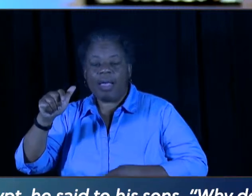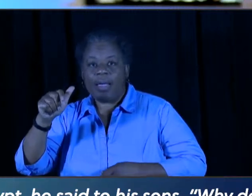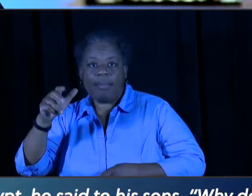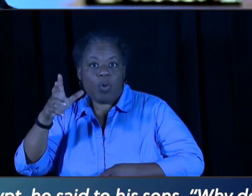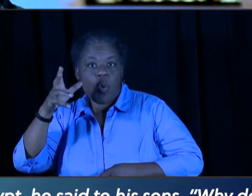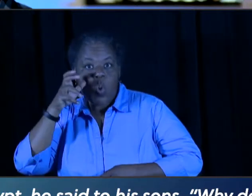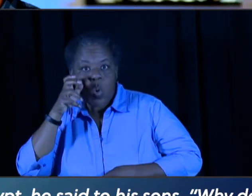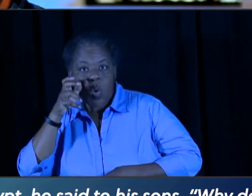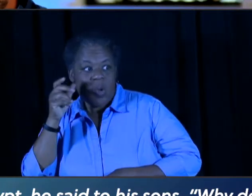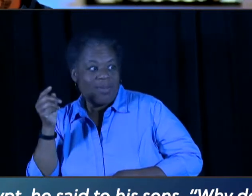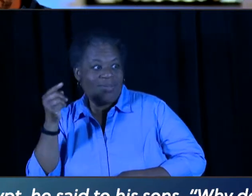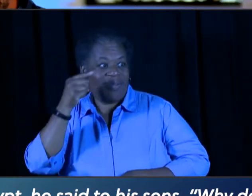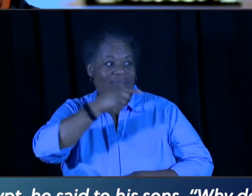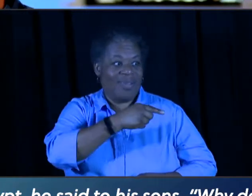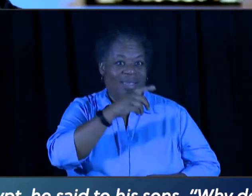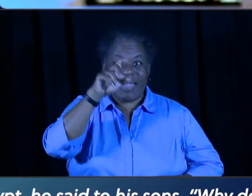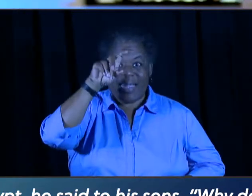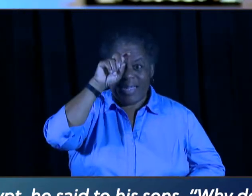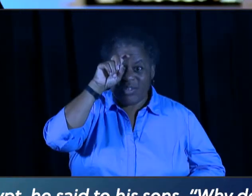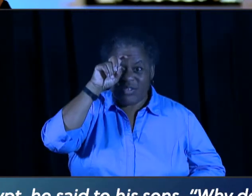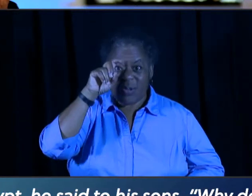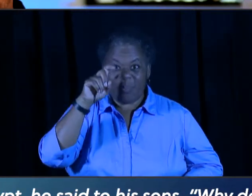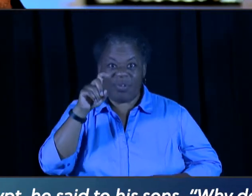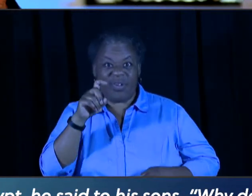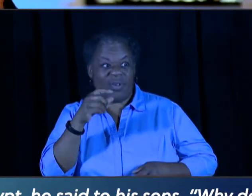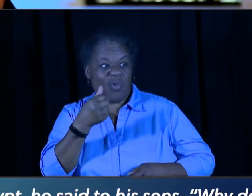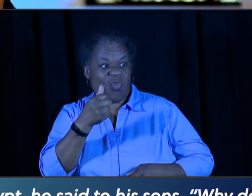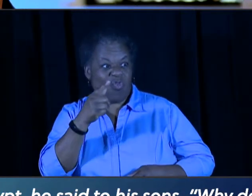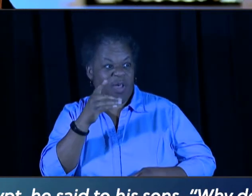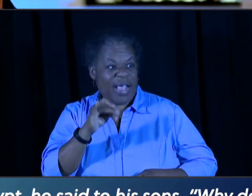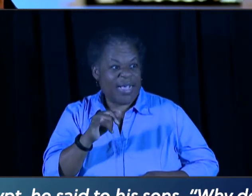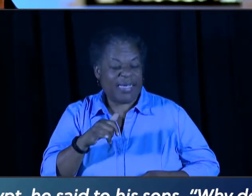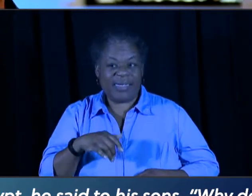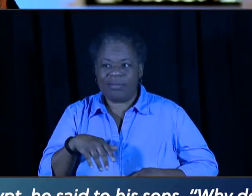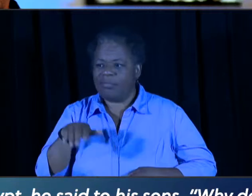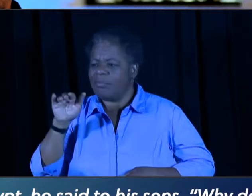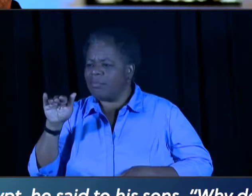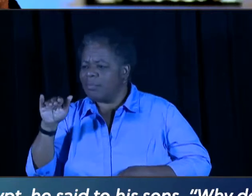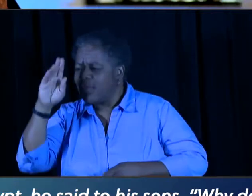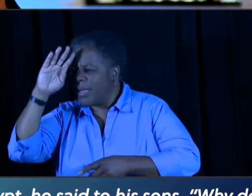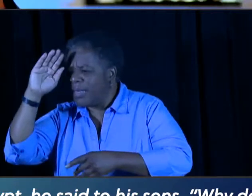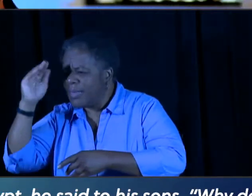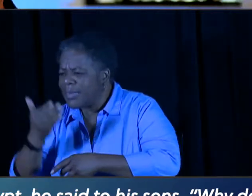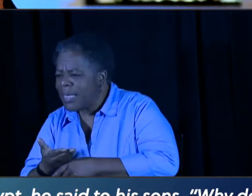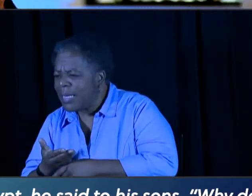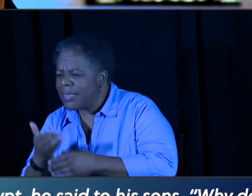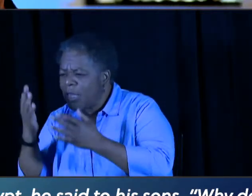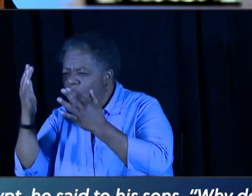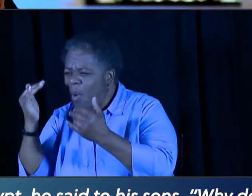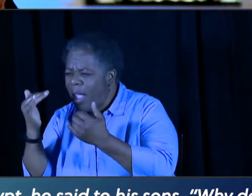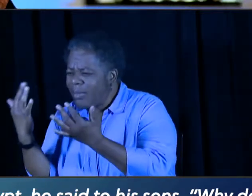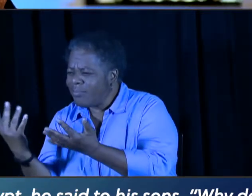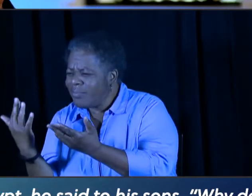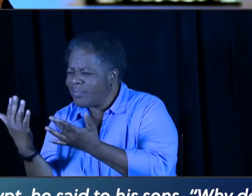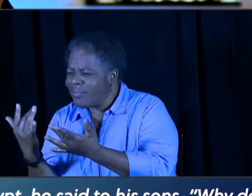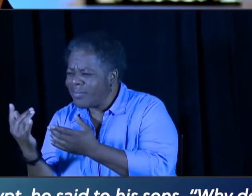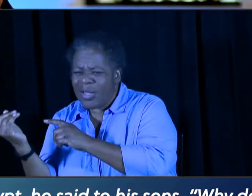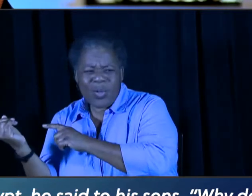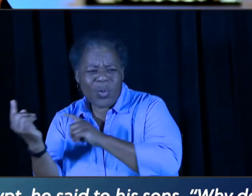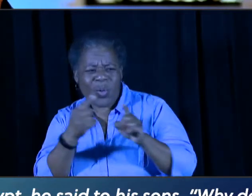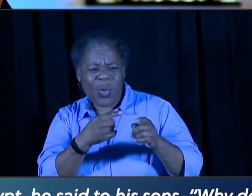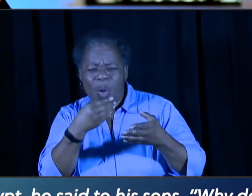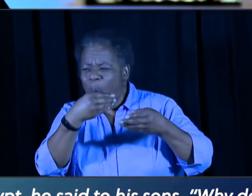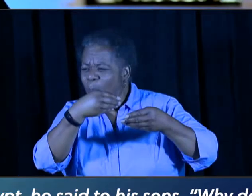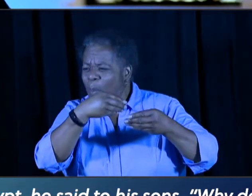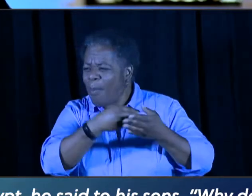Egypt, he said to his sons, "Why do you just keep looking at each other? Go down and buy some food for us that we may live and